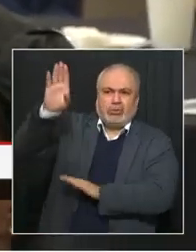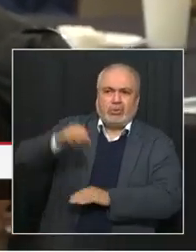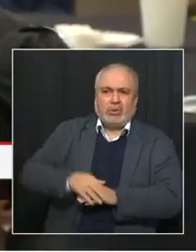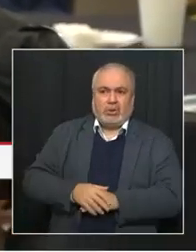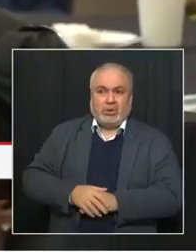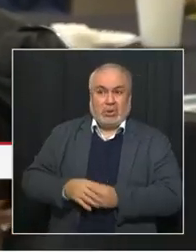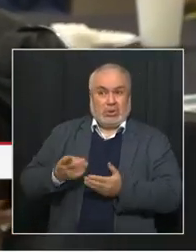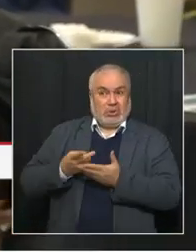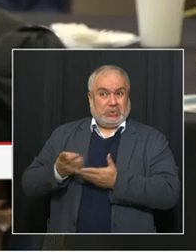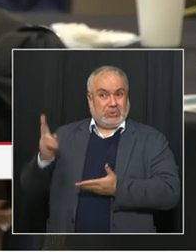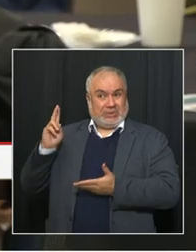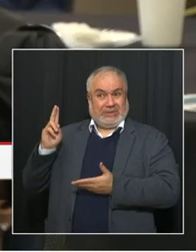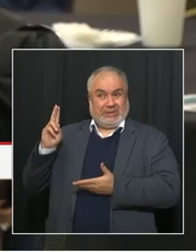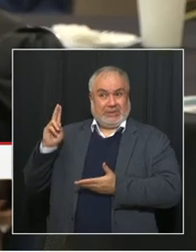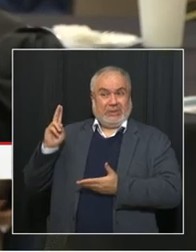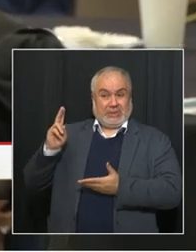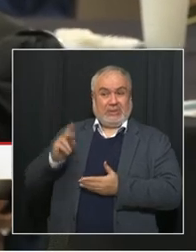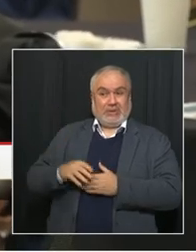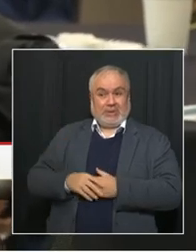contemporaries